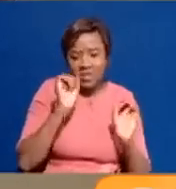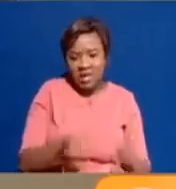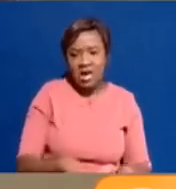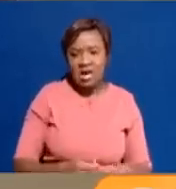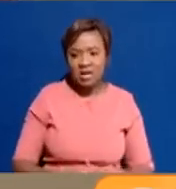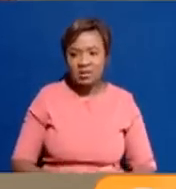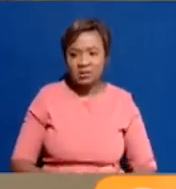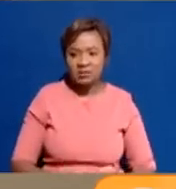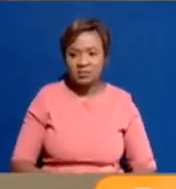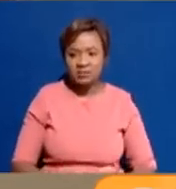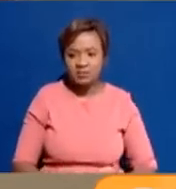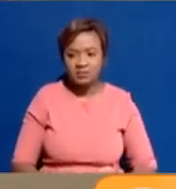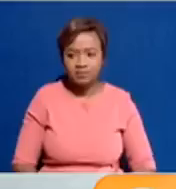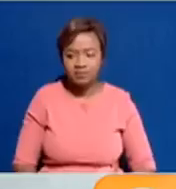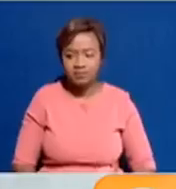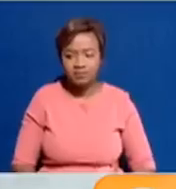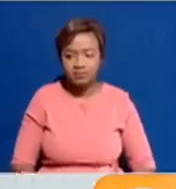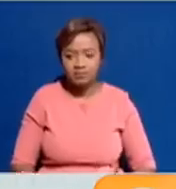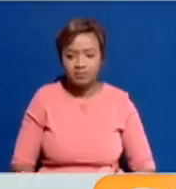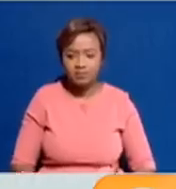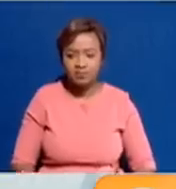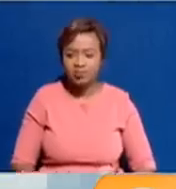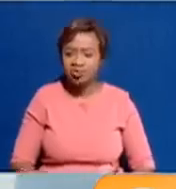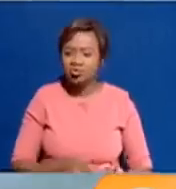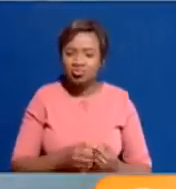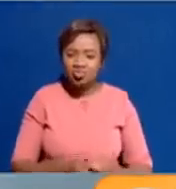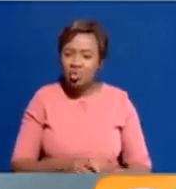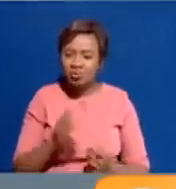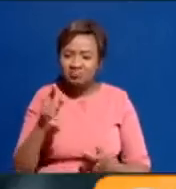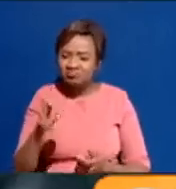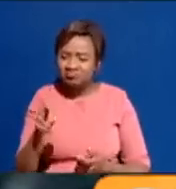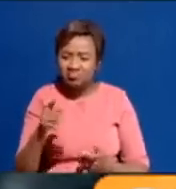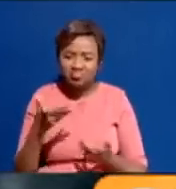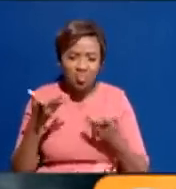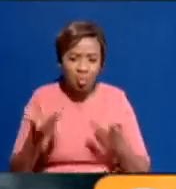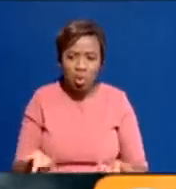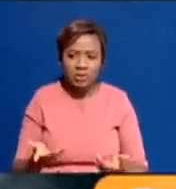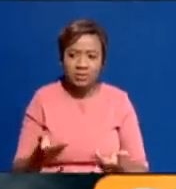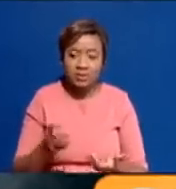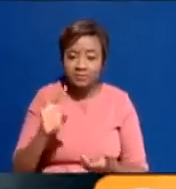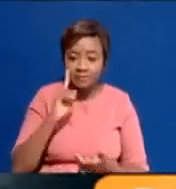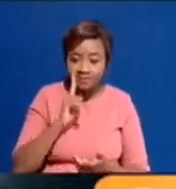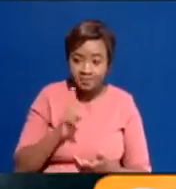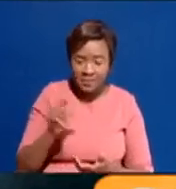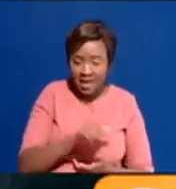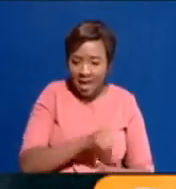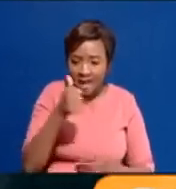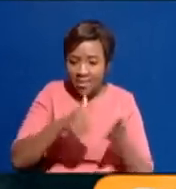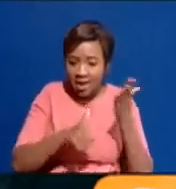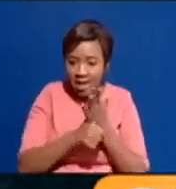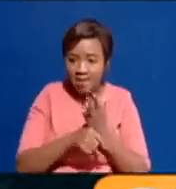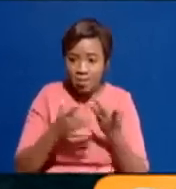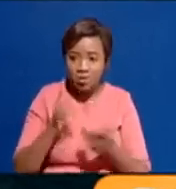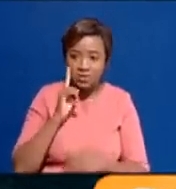lethal consequences of these agents. So what exactly is tear gas? Tear gas is also known as CS